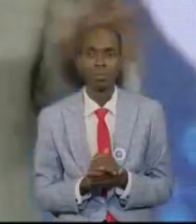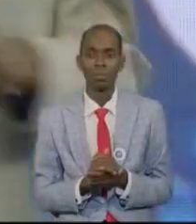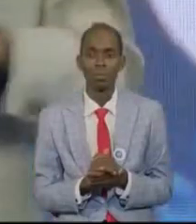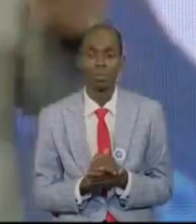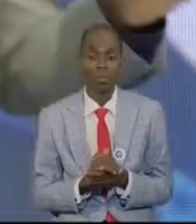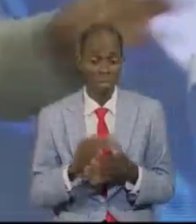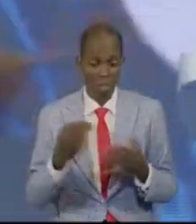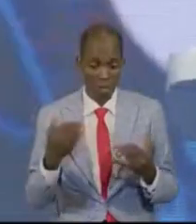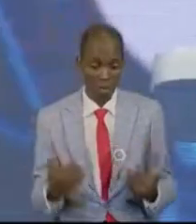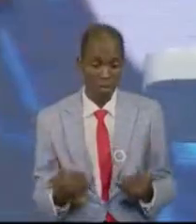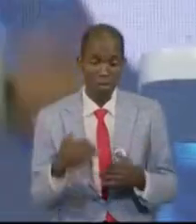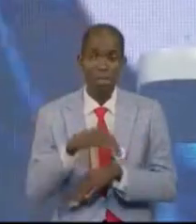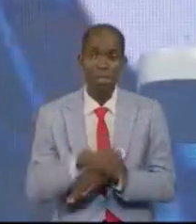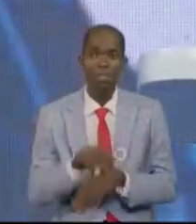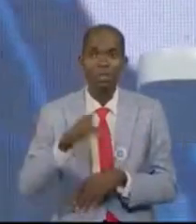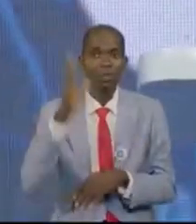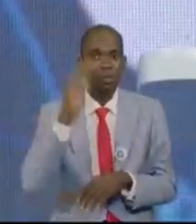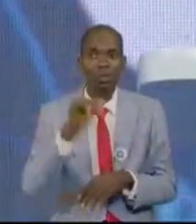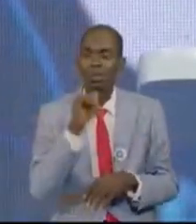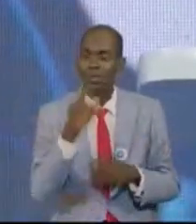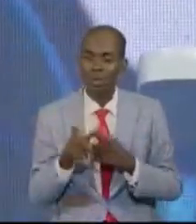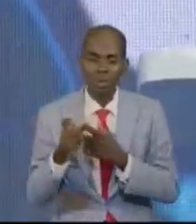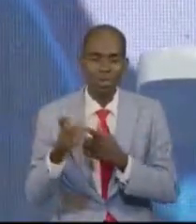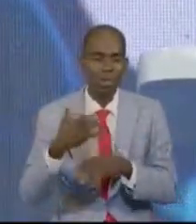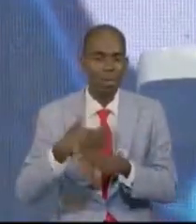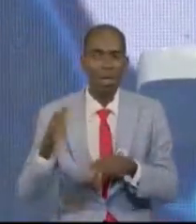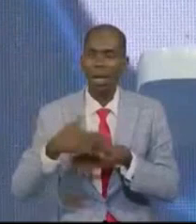Tonight you will not run away after the prayer.